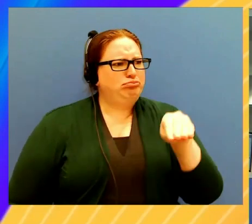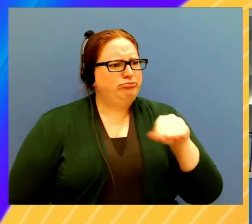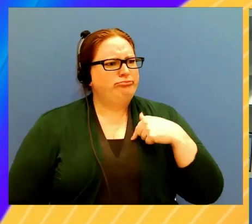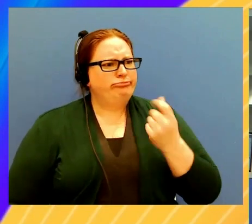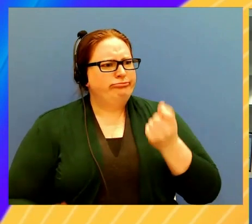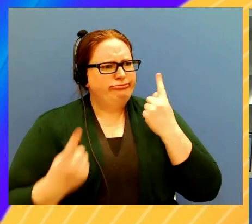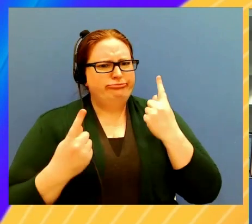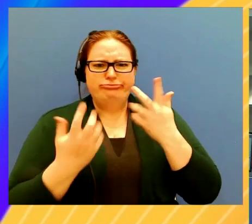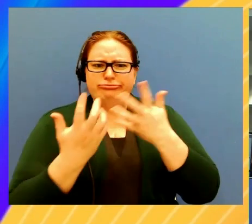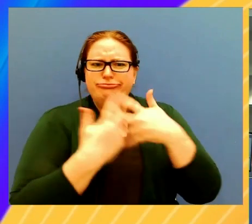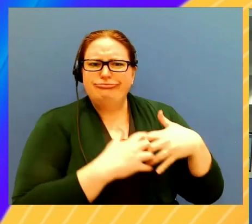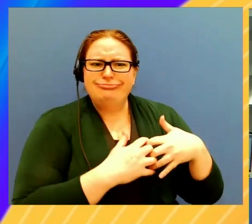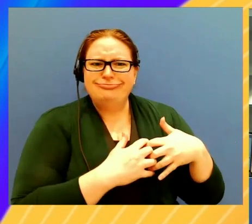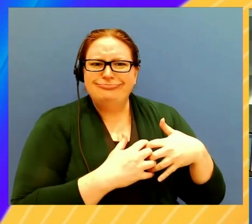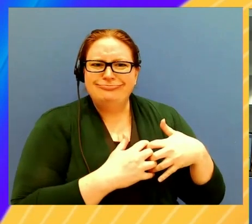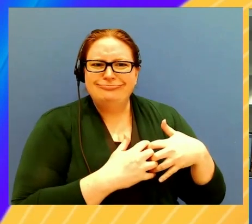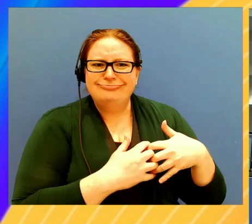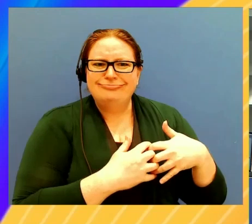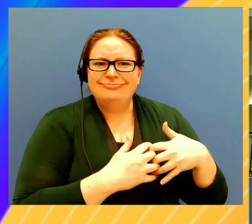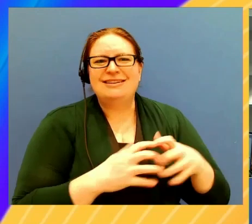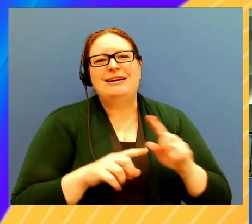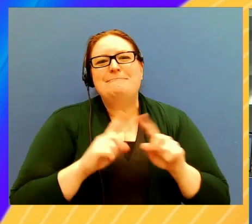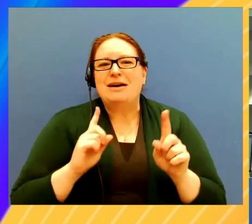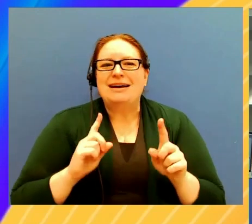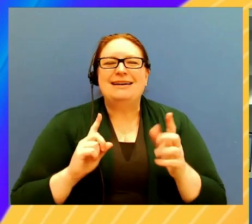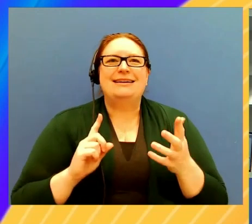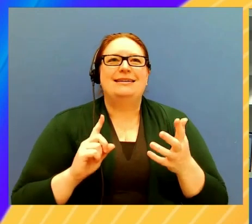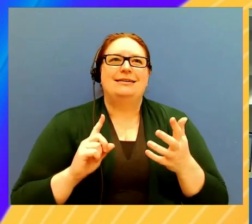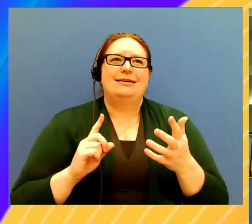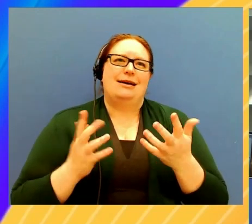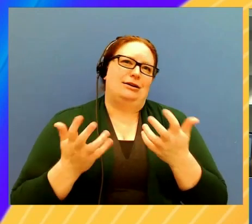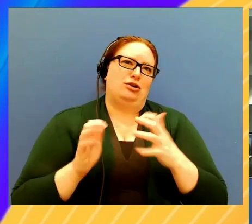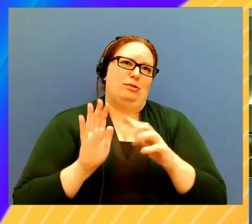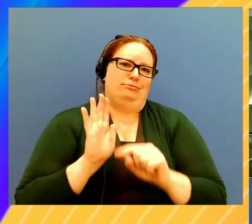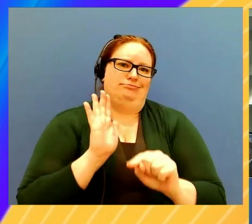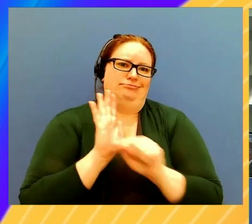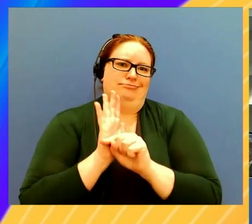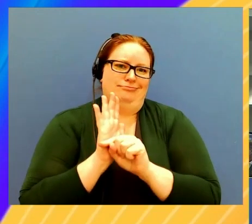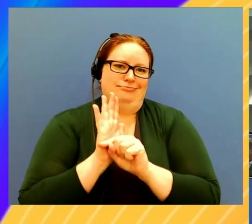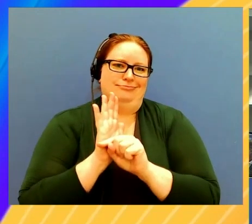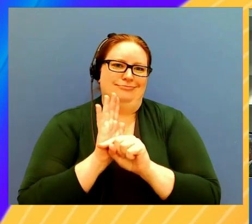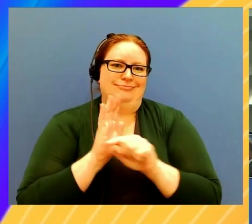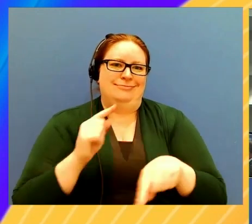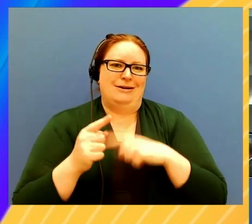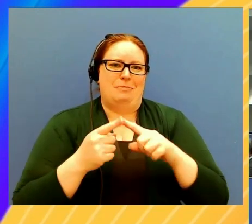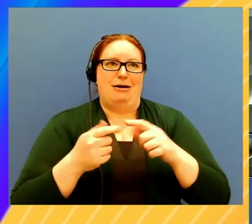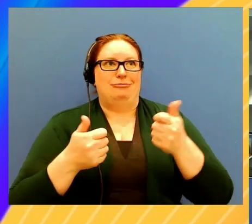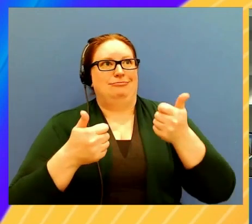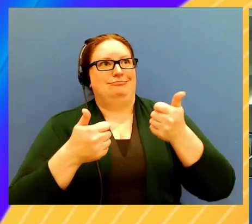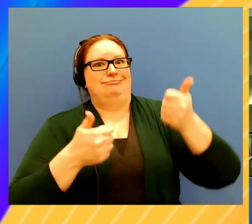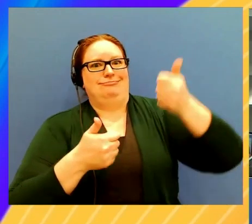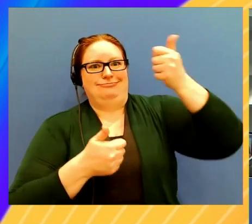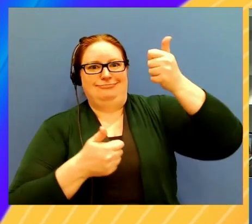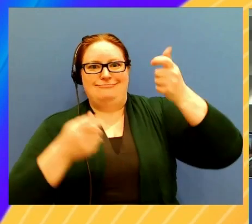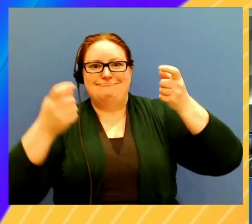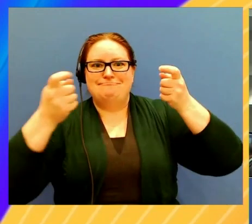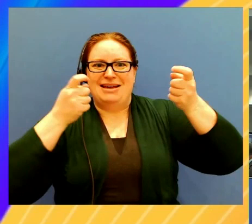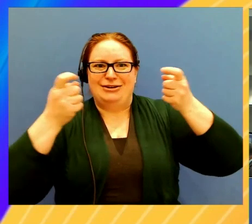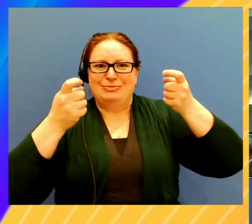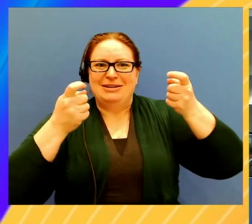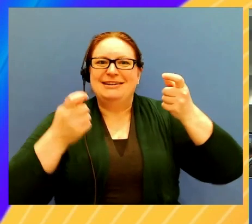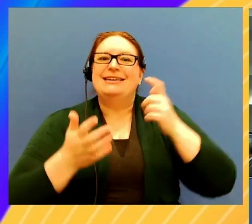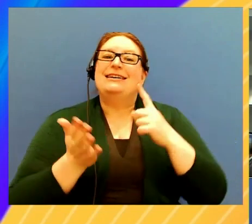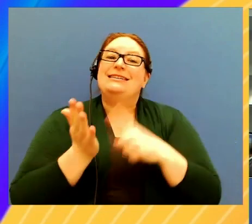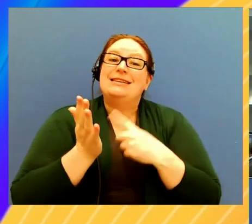but it's I don't want to say anything bad about the upper management, but sometimes it's the people processes to